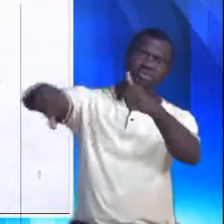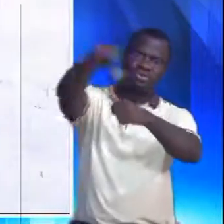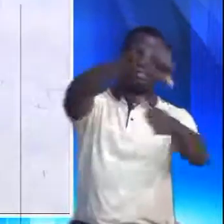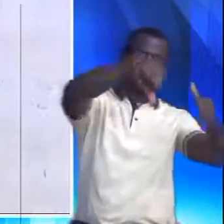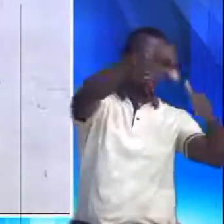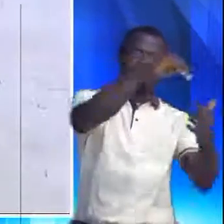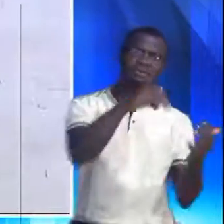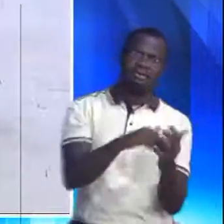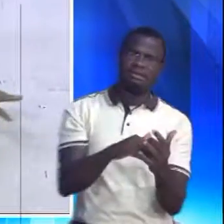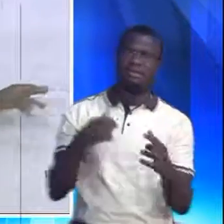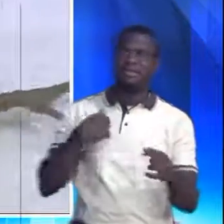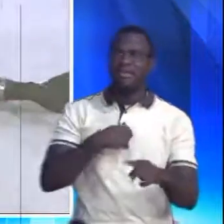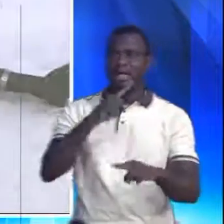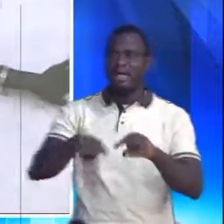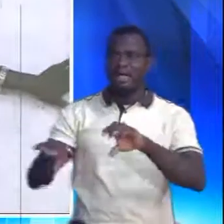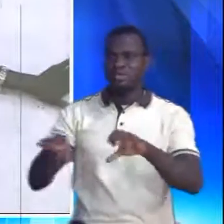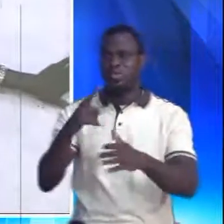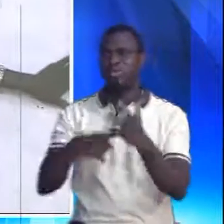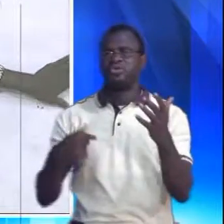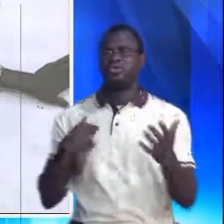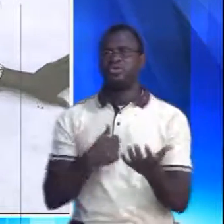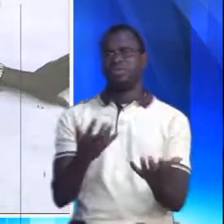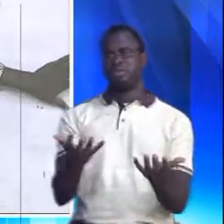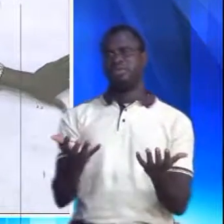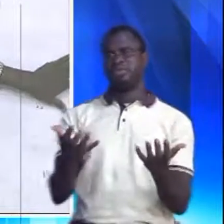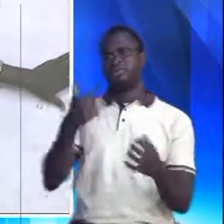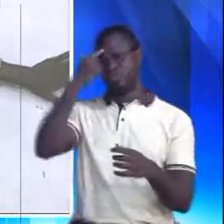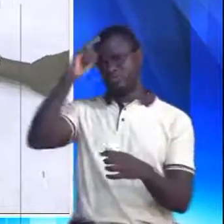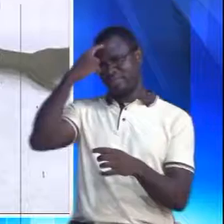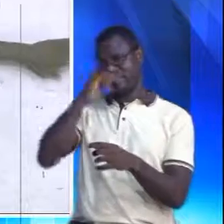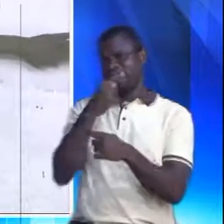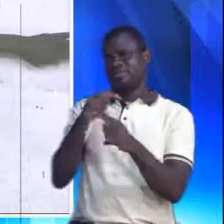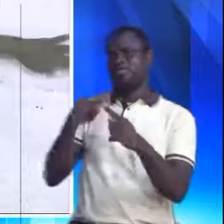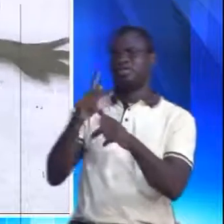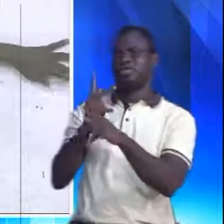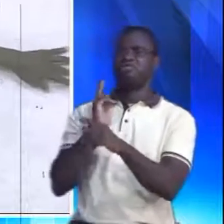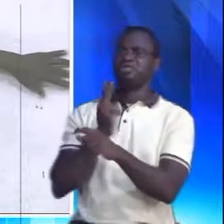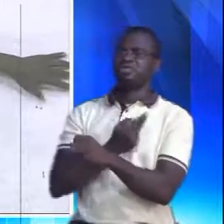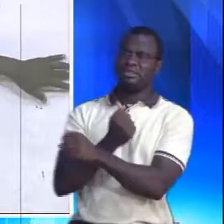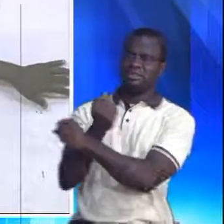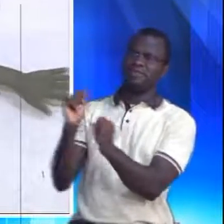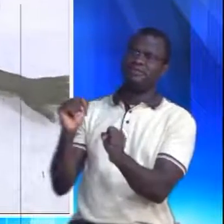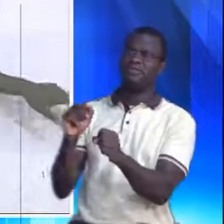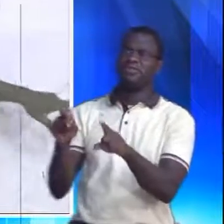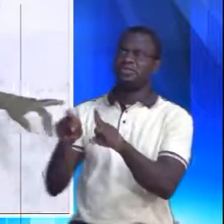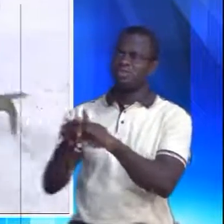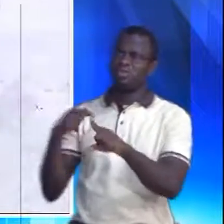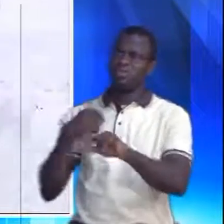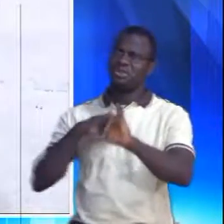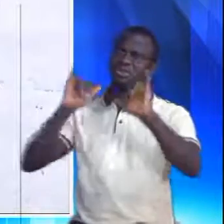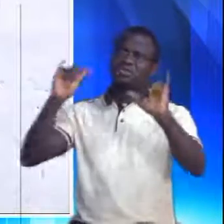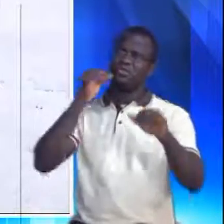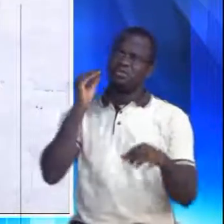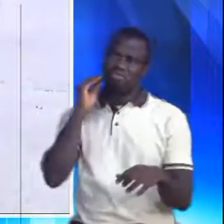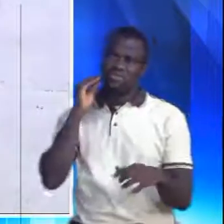were into the army, that went for the war, to prosecute the war, and some of our Eastern brothers and sisters that